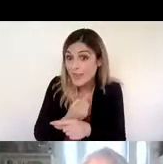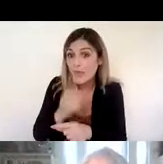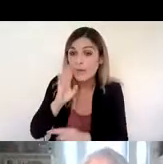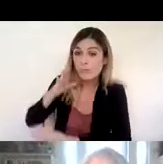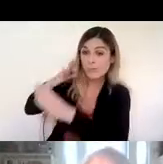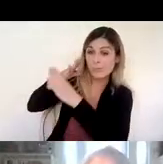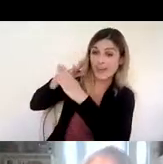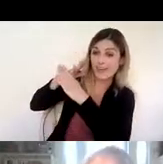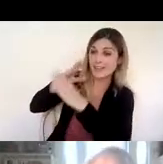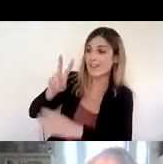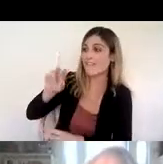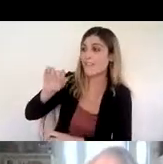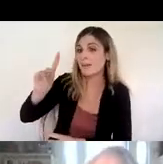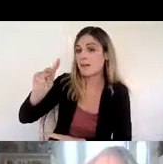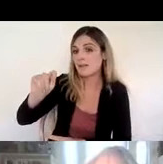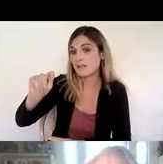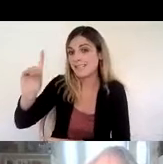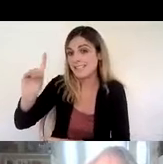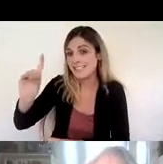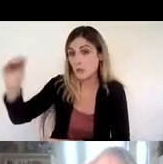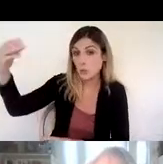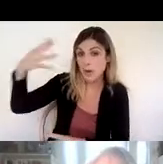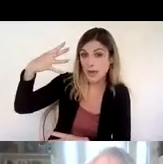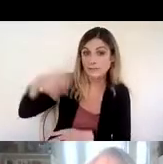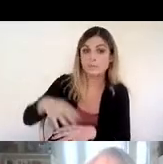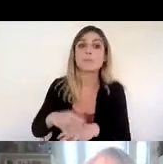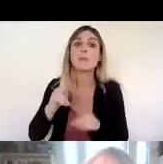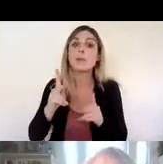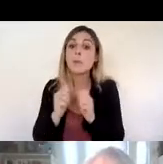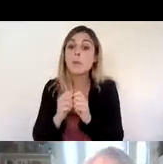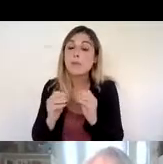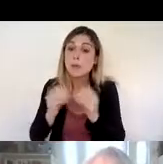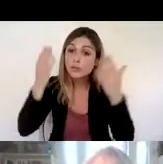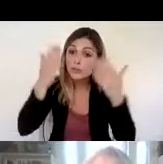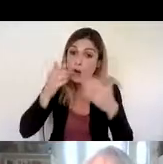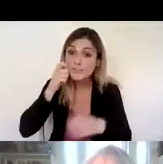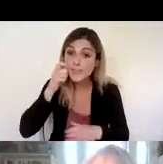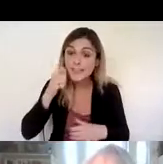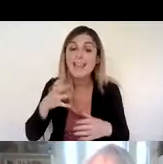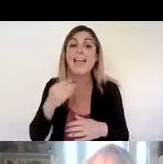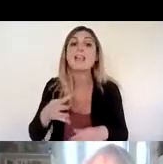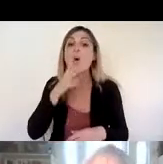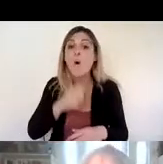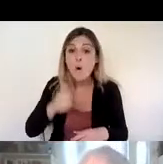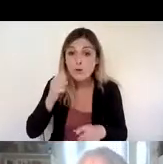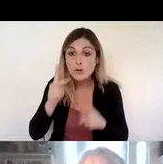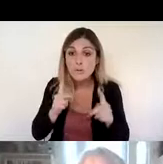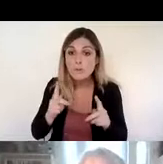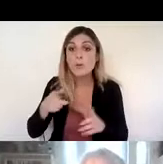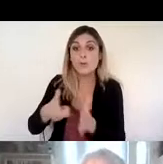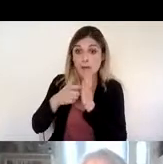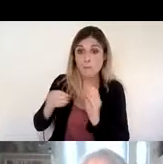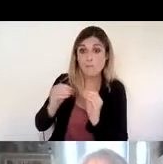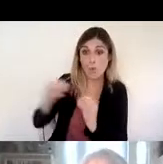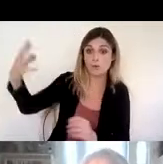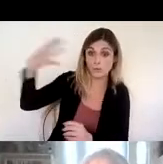D. People with darker skin and older people need more sun exposure in order to make vitamin D. And then, of course, any